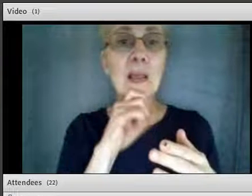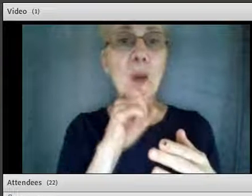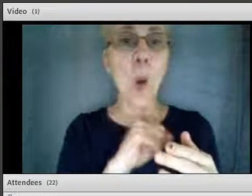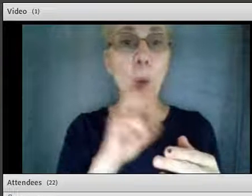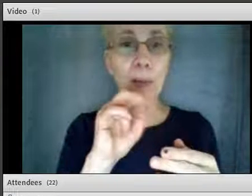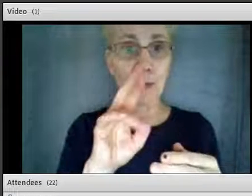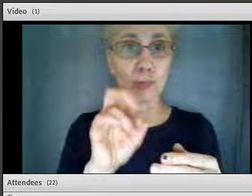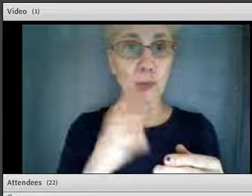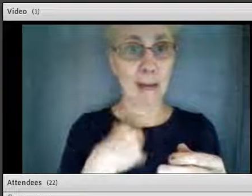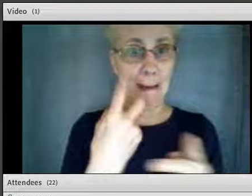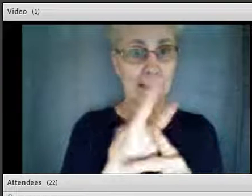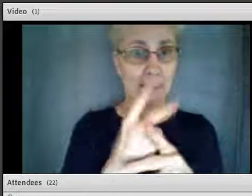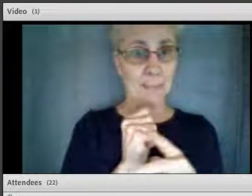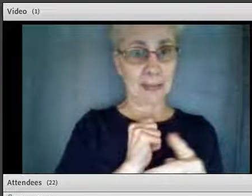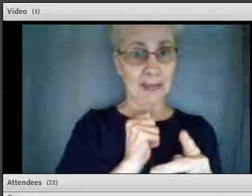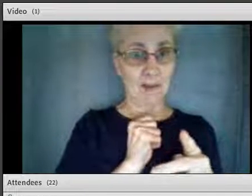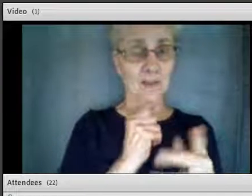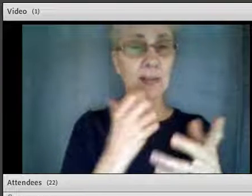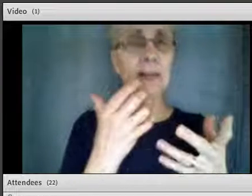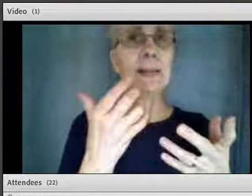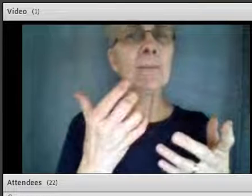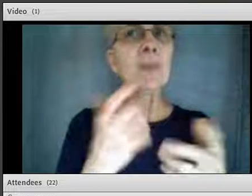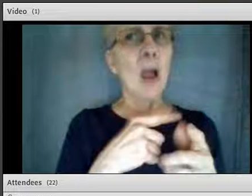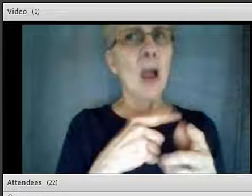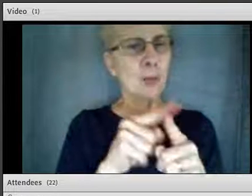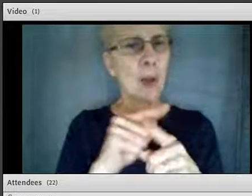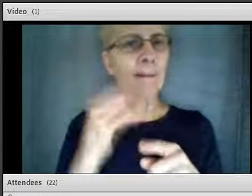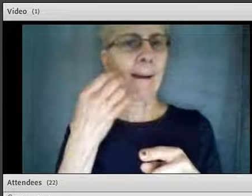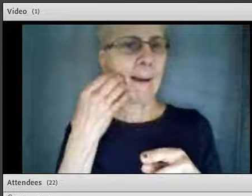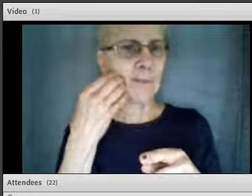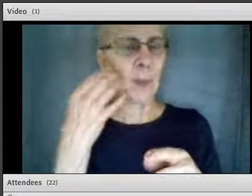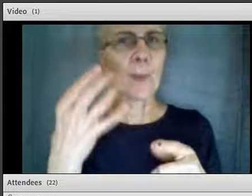around. And then I have an iPhone, and then I use